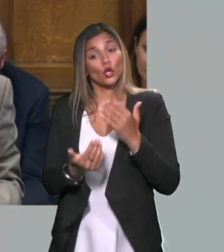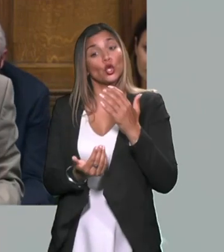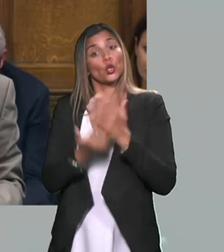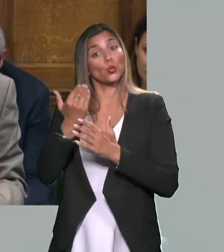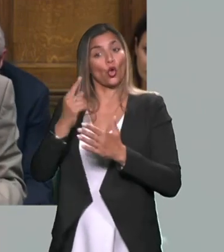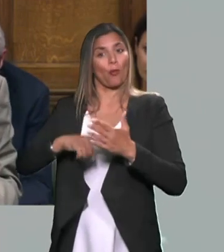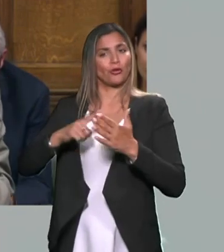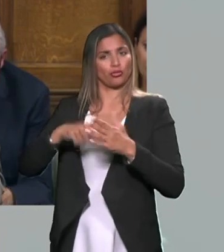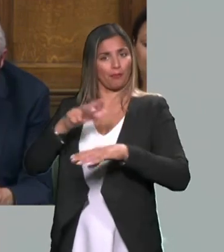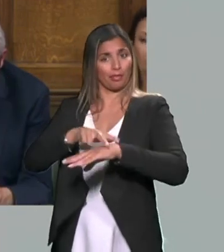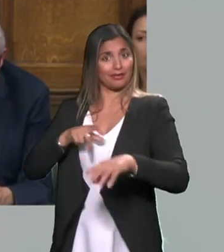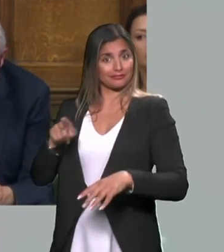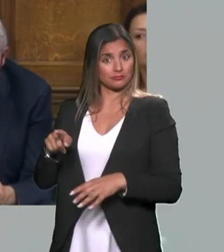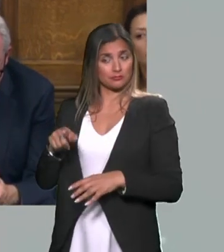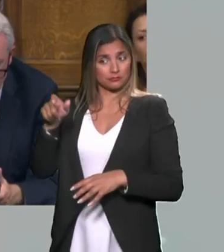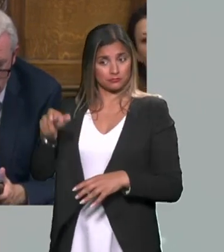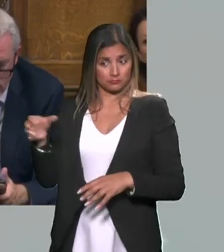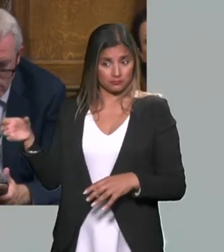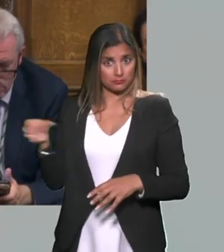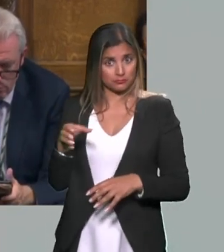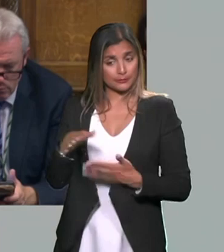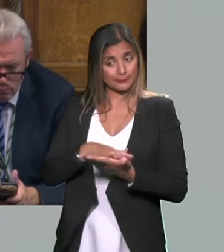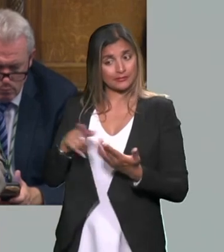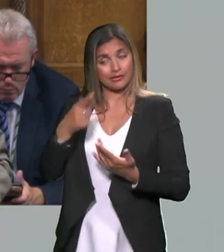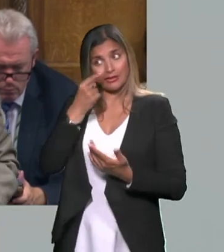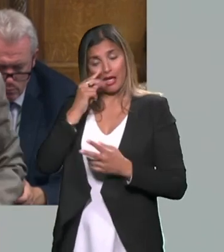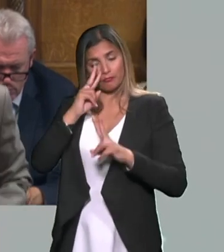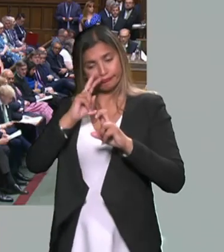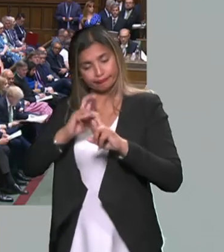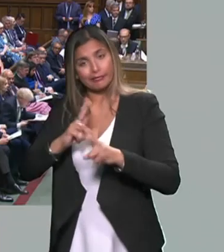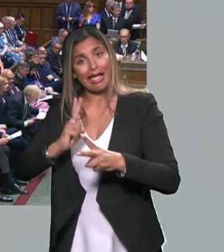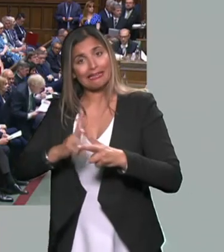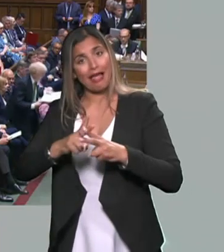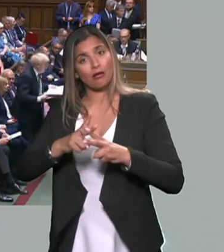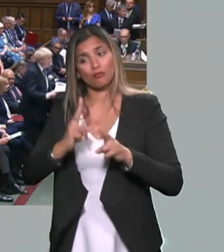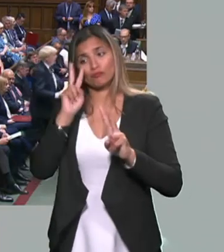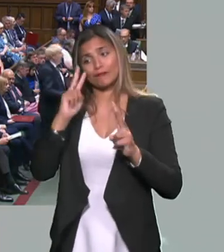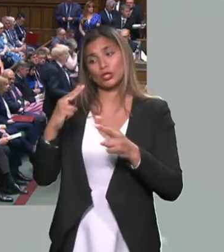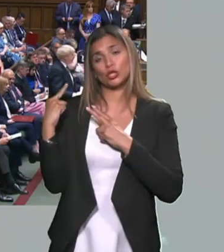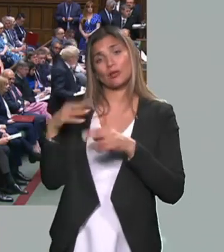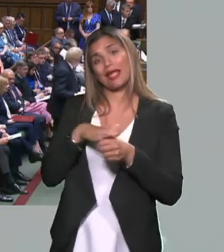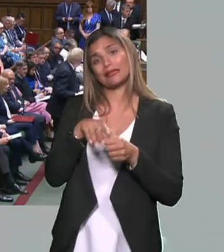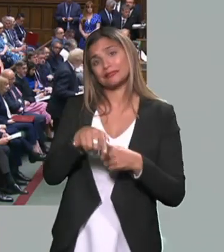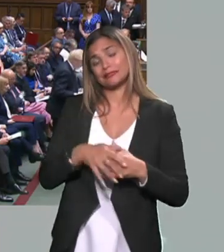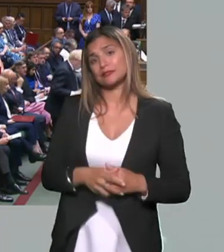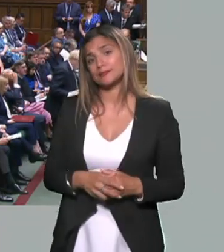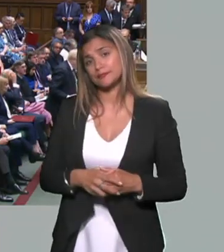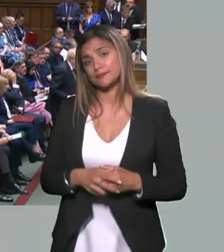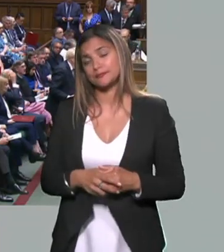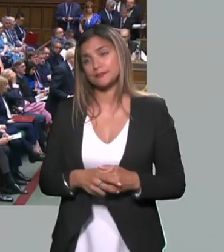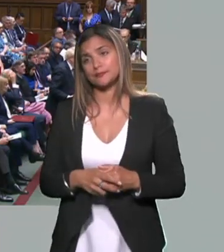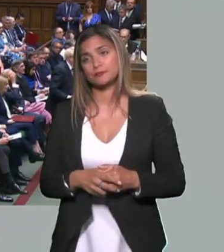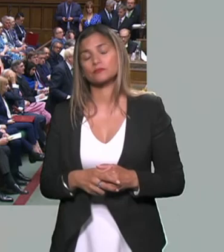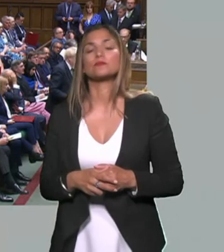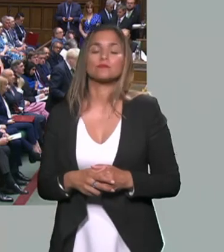Commissioner provides an opportunity to re-examine the events of that time. Prime Minister. I thank my honourable friend, and I